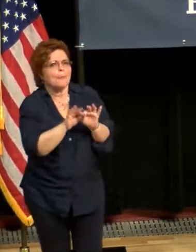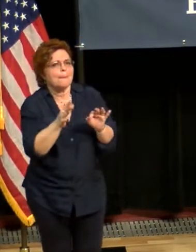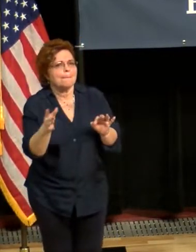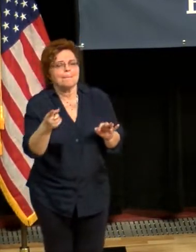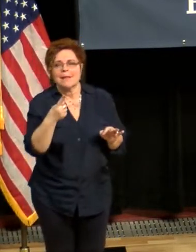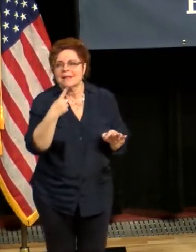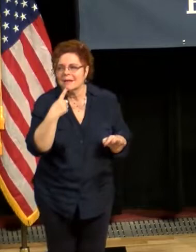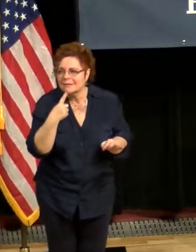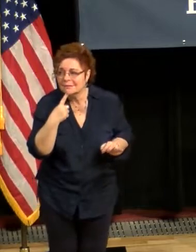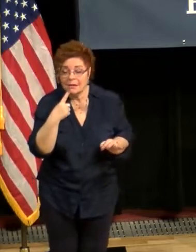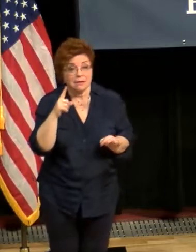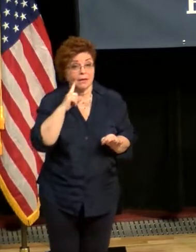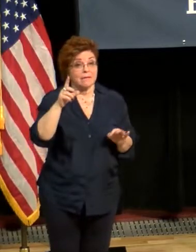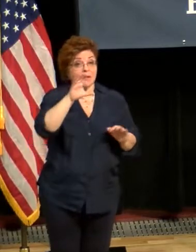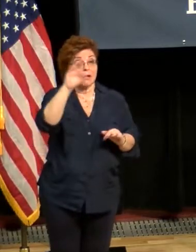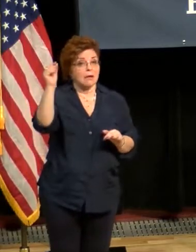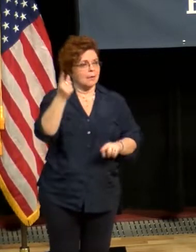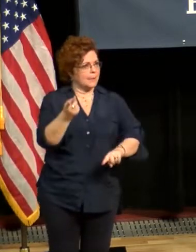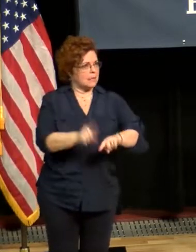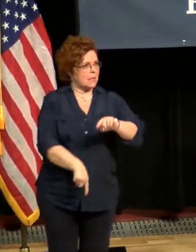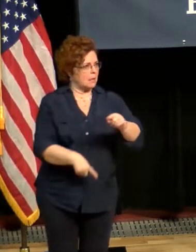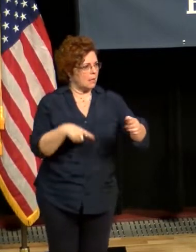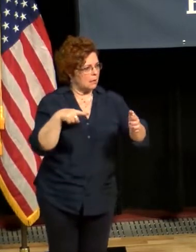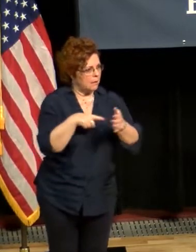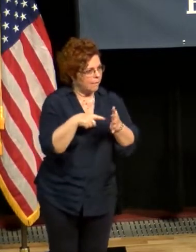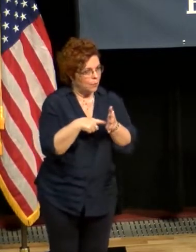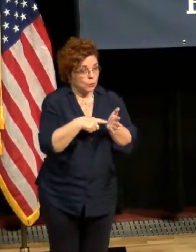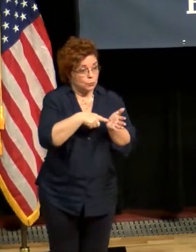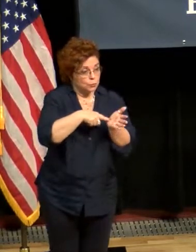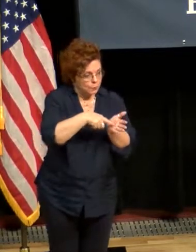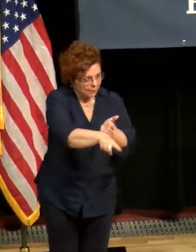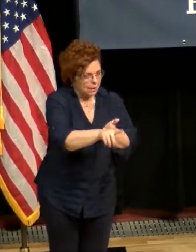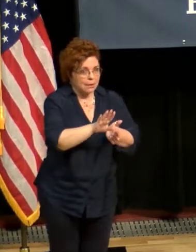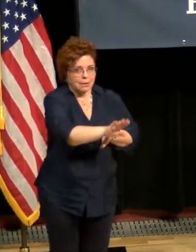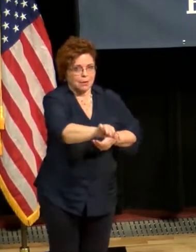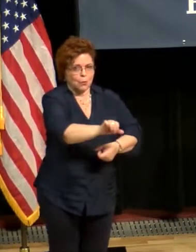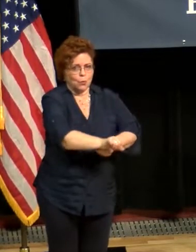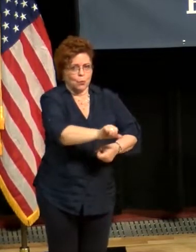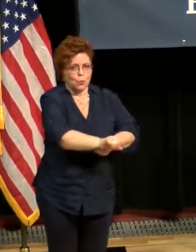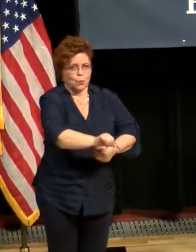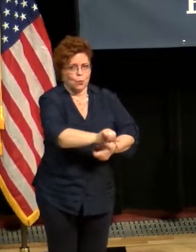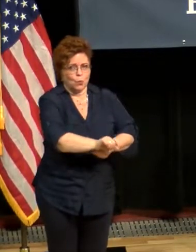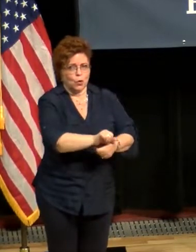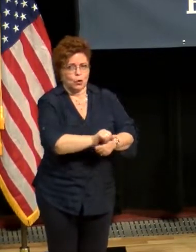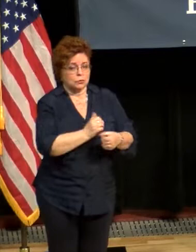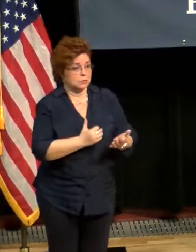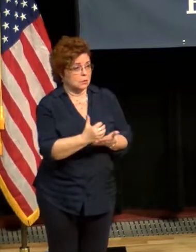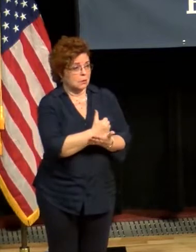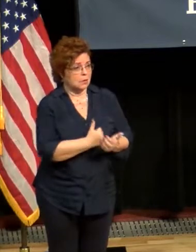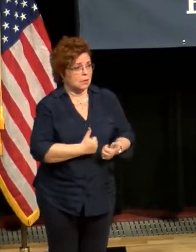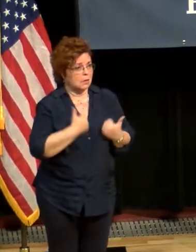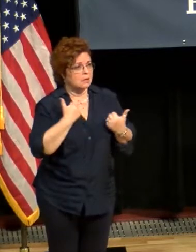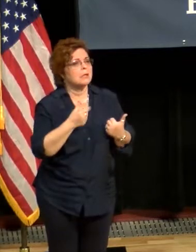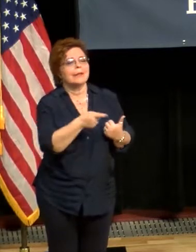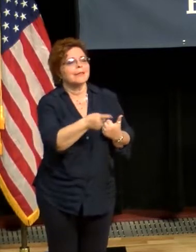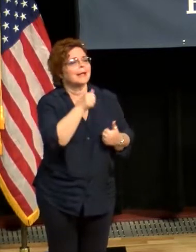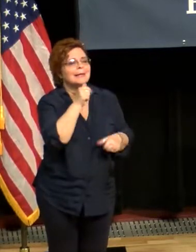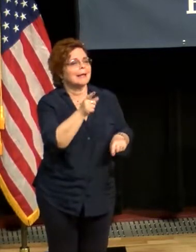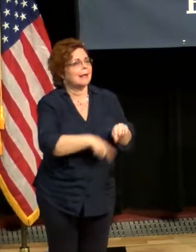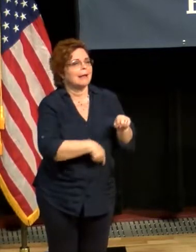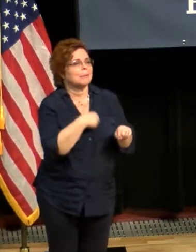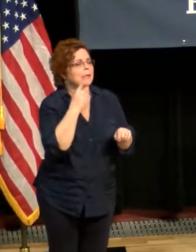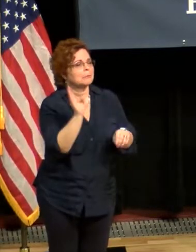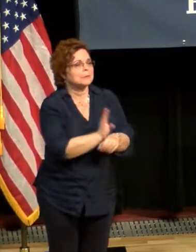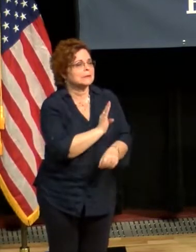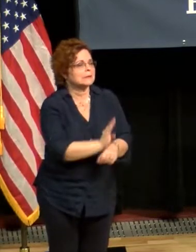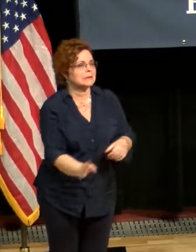They said if a company cannot afford to pay their employees a living wage, they ought not be in